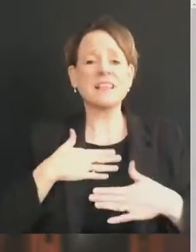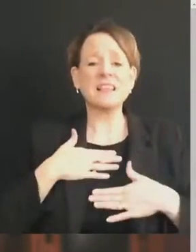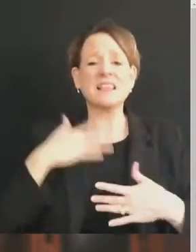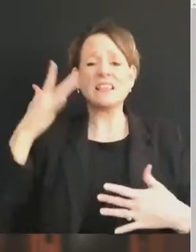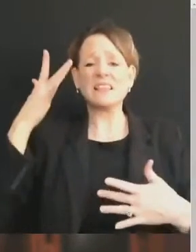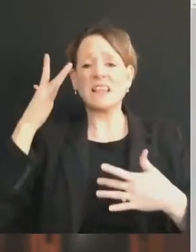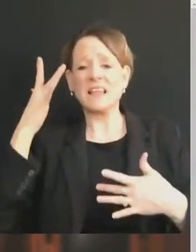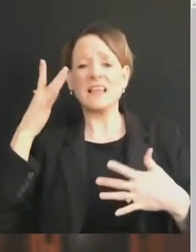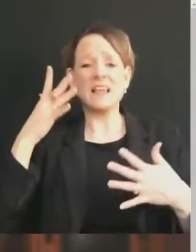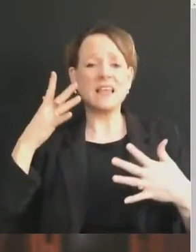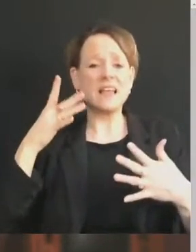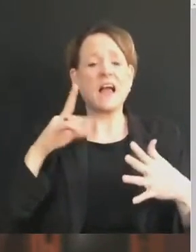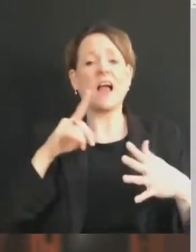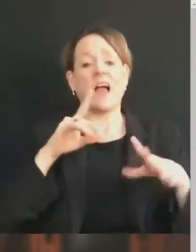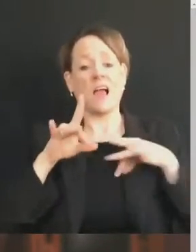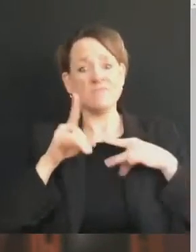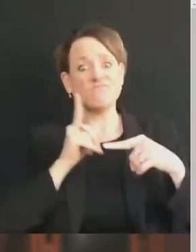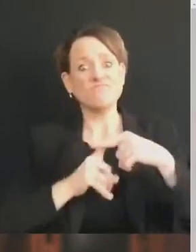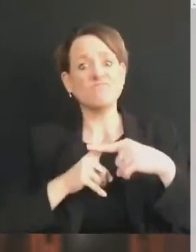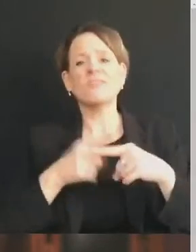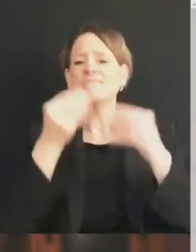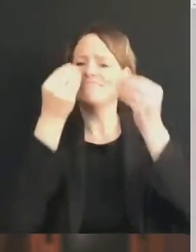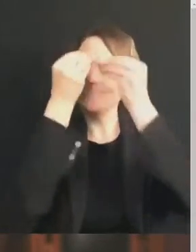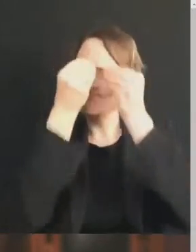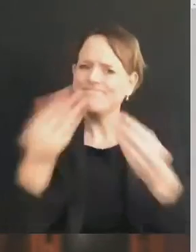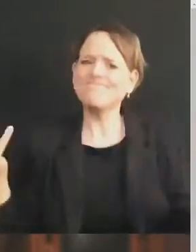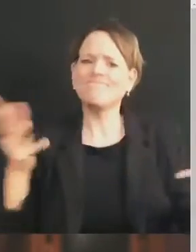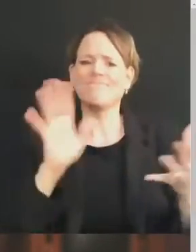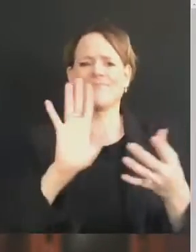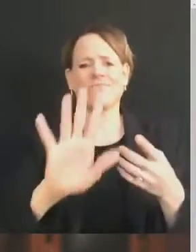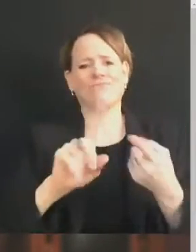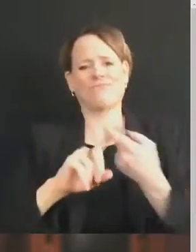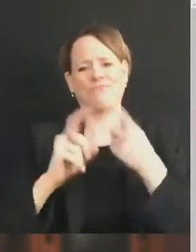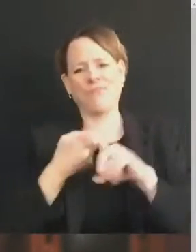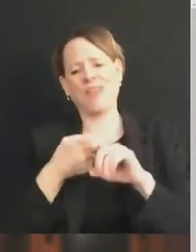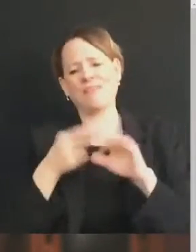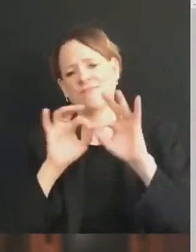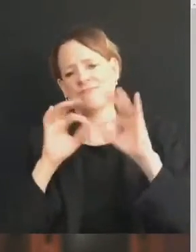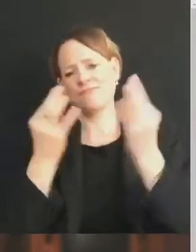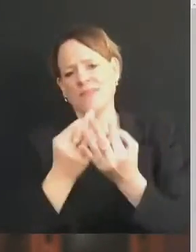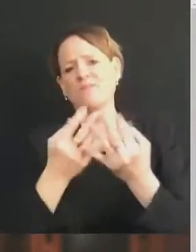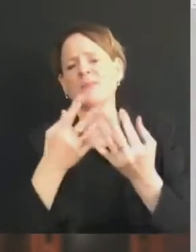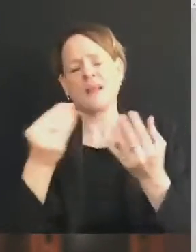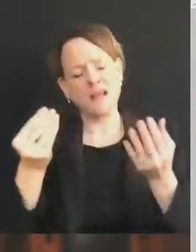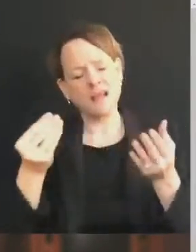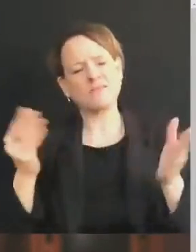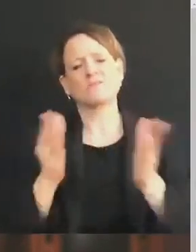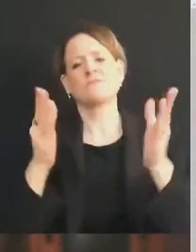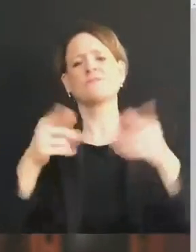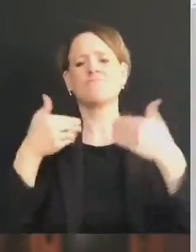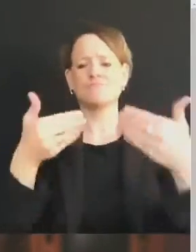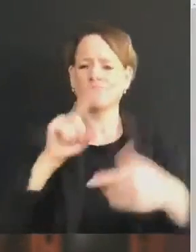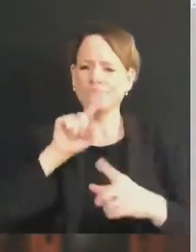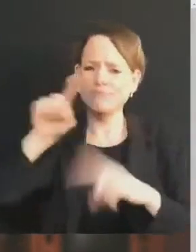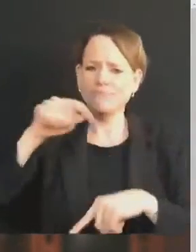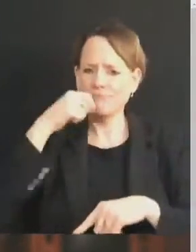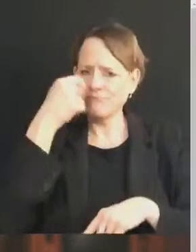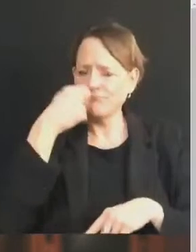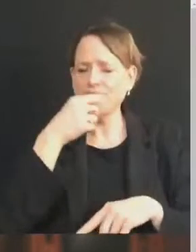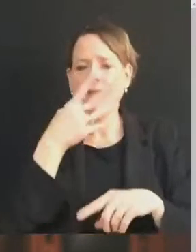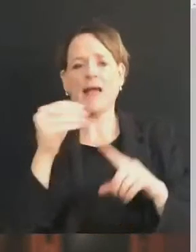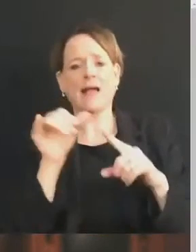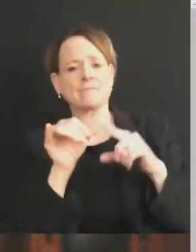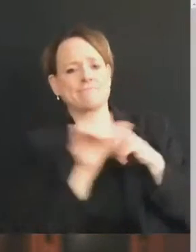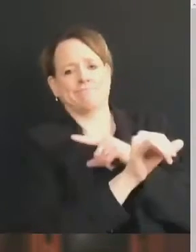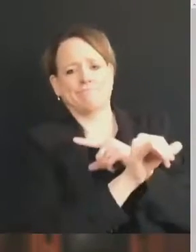tested and to quarantine themselves, so that, again, we are pulling out of general circulation